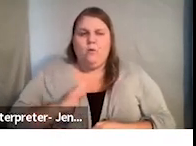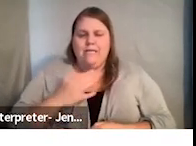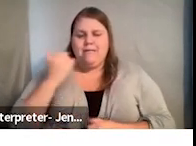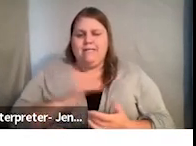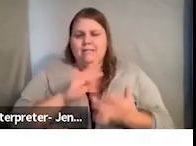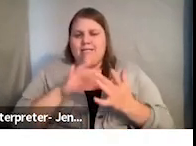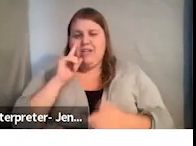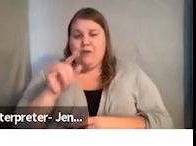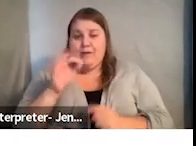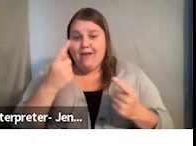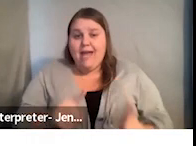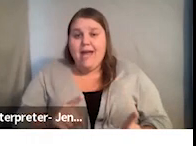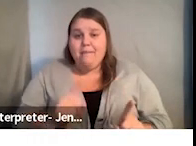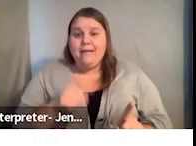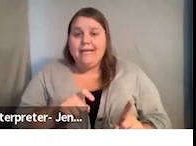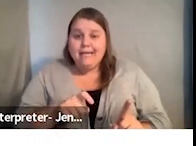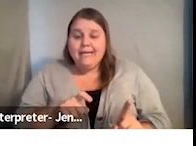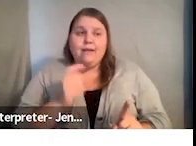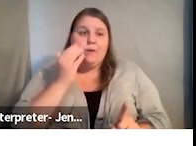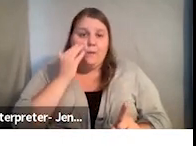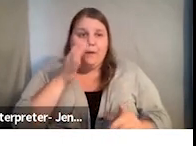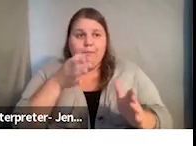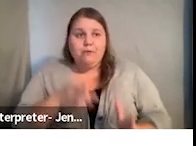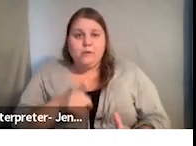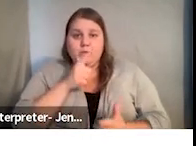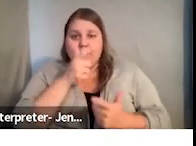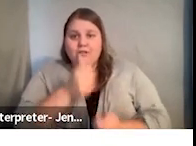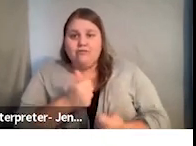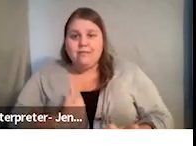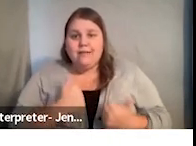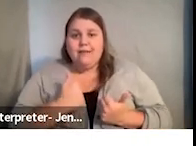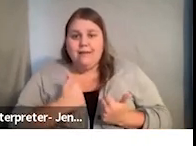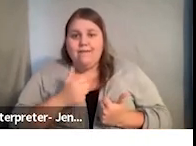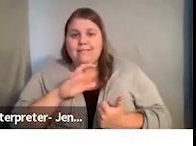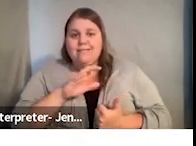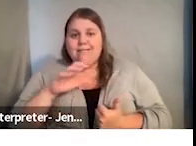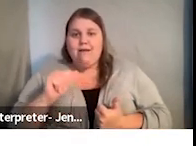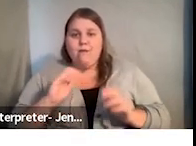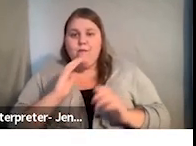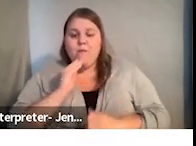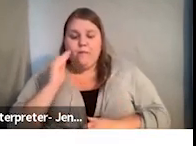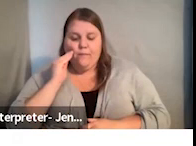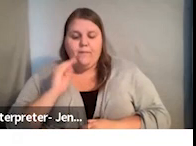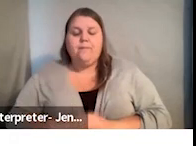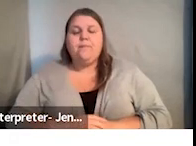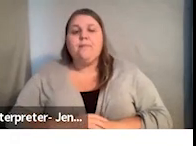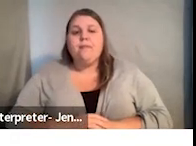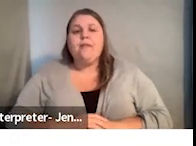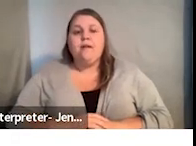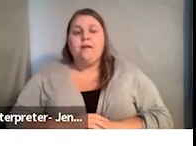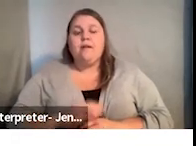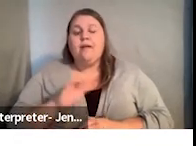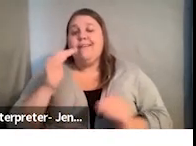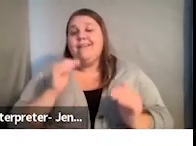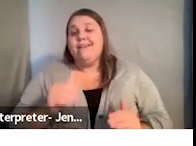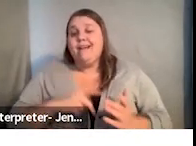if you know somebody who is interested in living in a CCA home. And the next program I want to talk to you about is one